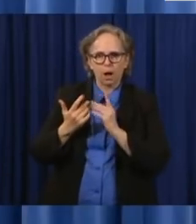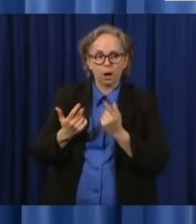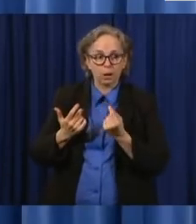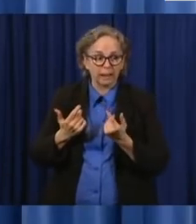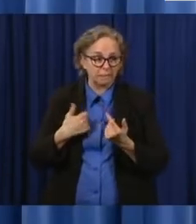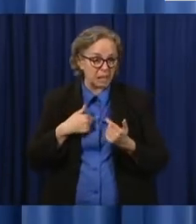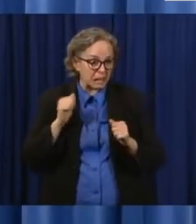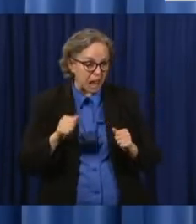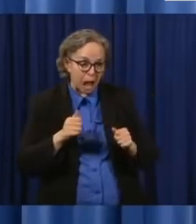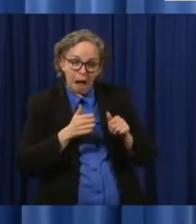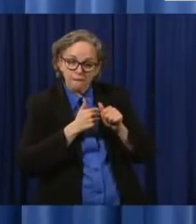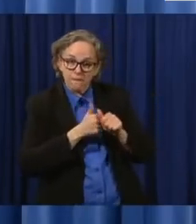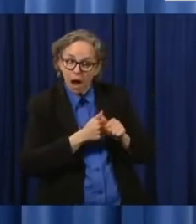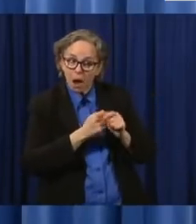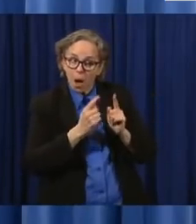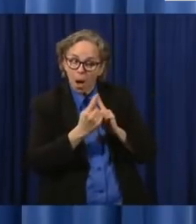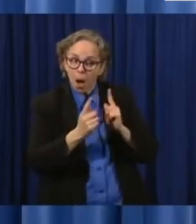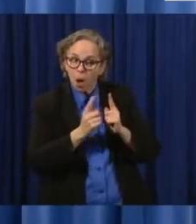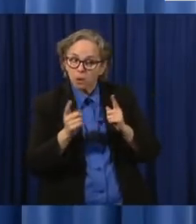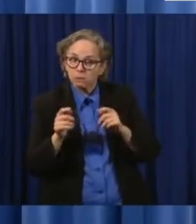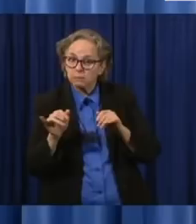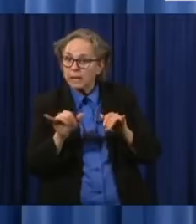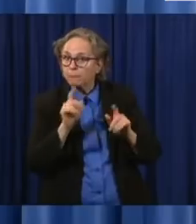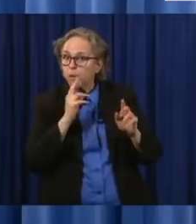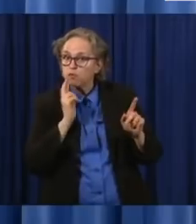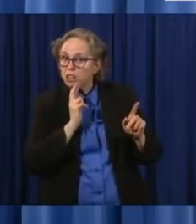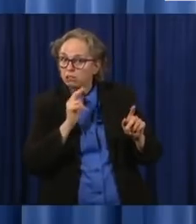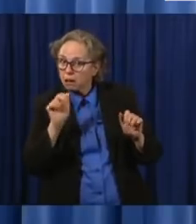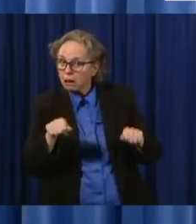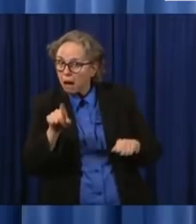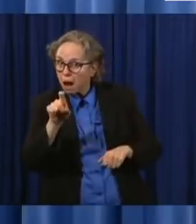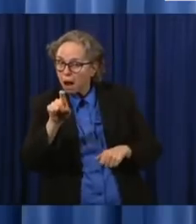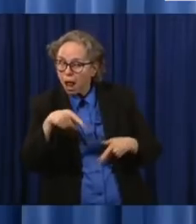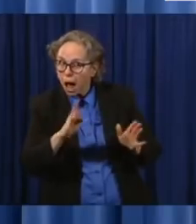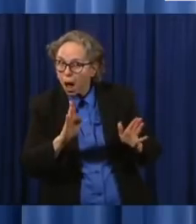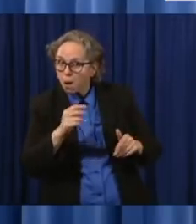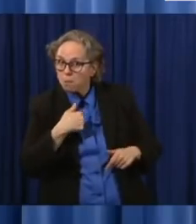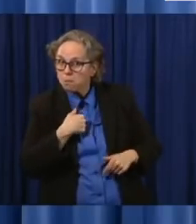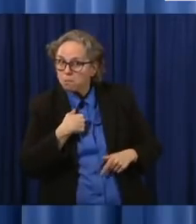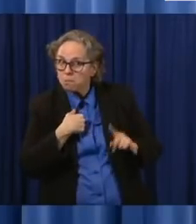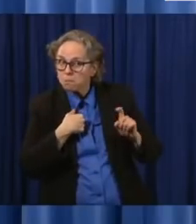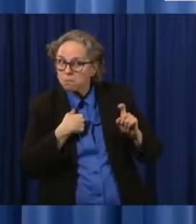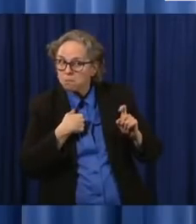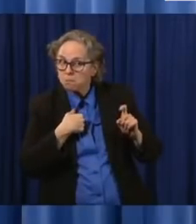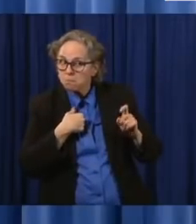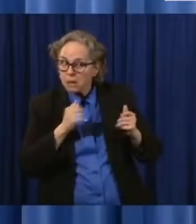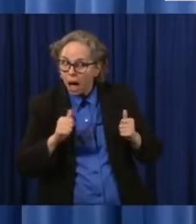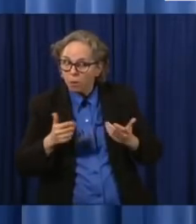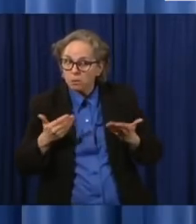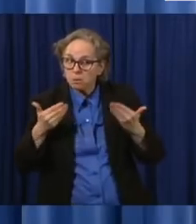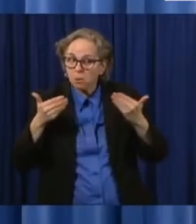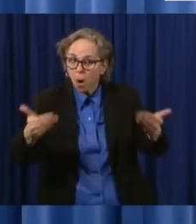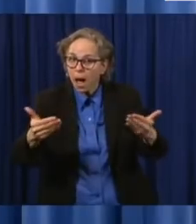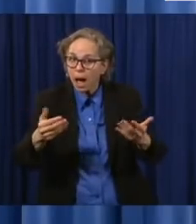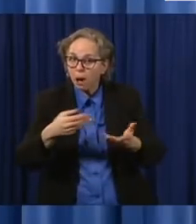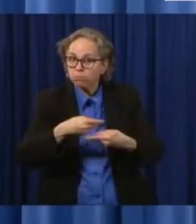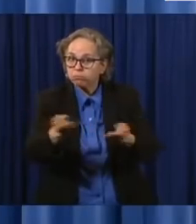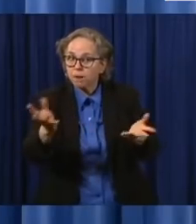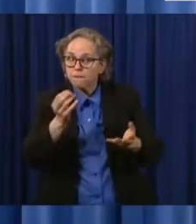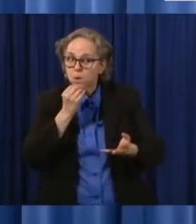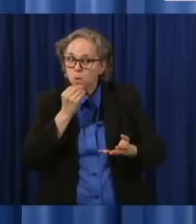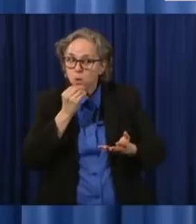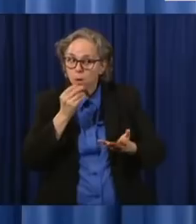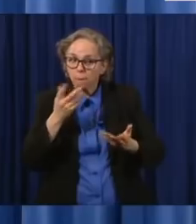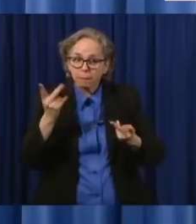are in a restaurant, is that good enough? Can we go ahead and can people have a wedding reception if